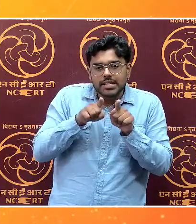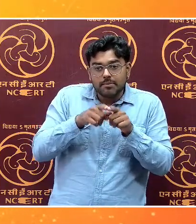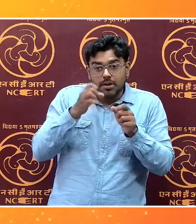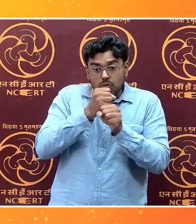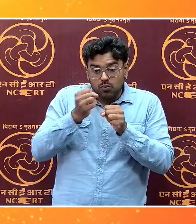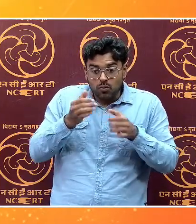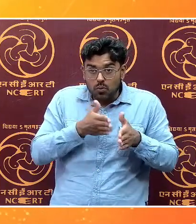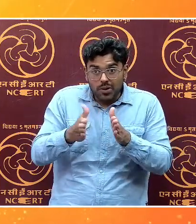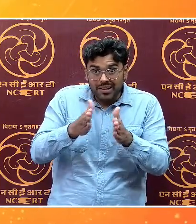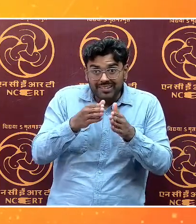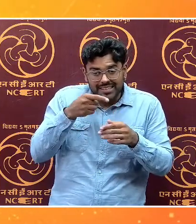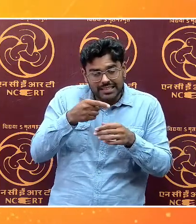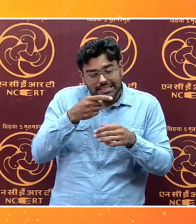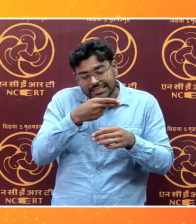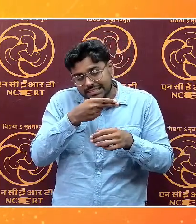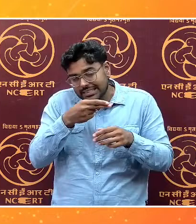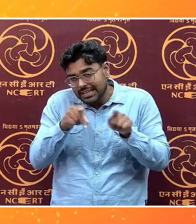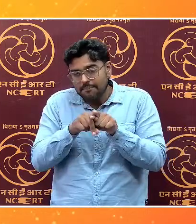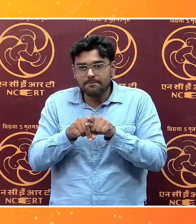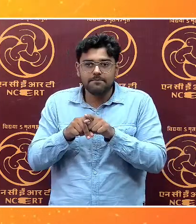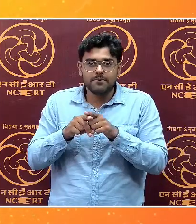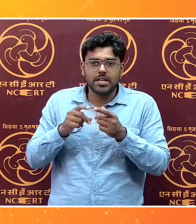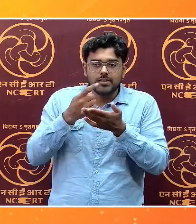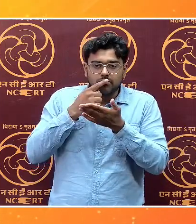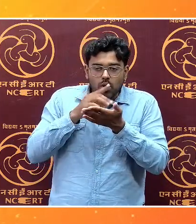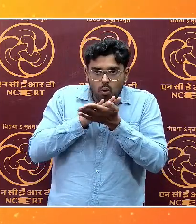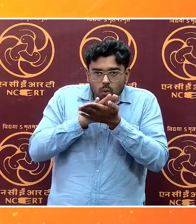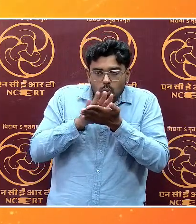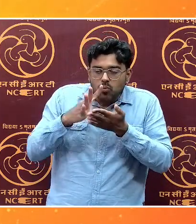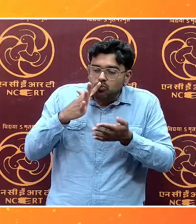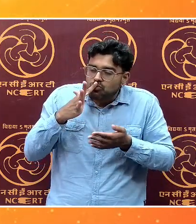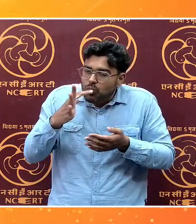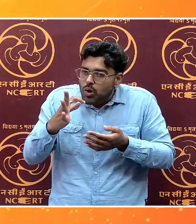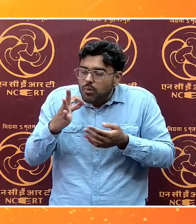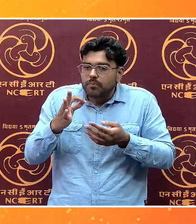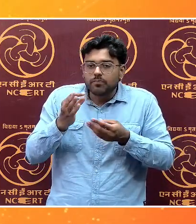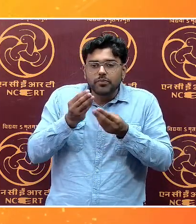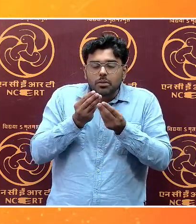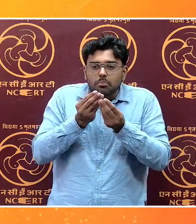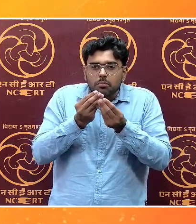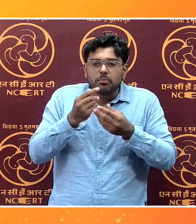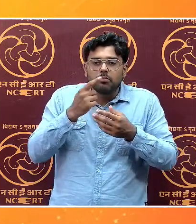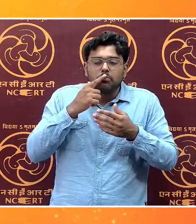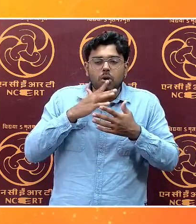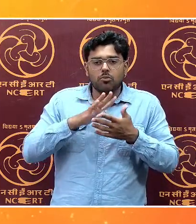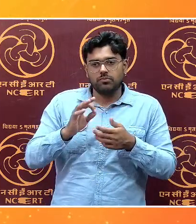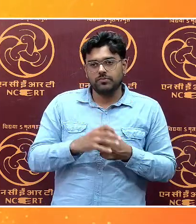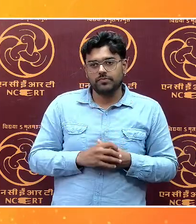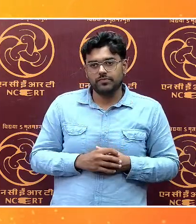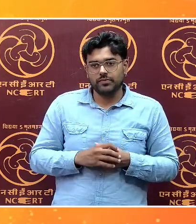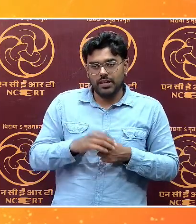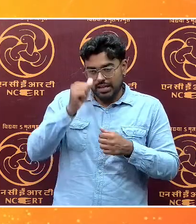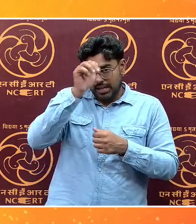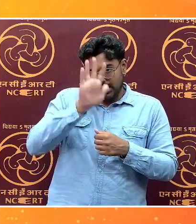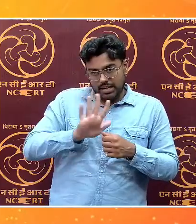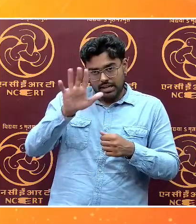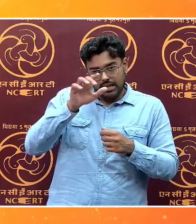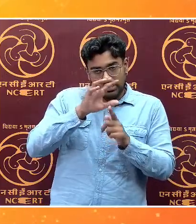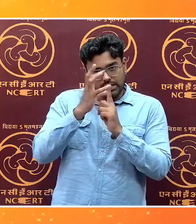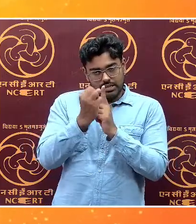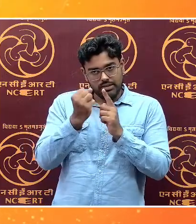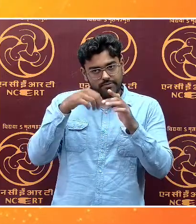those sacred rivers which is considered very pious in our Indian culture. And